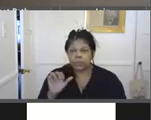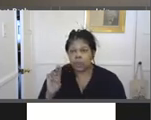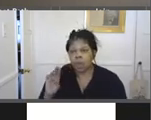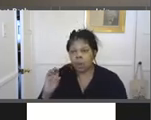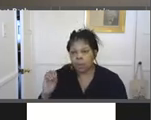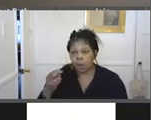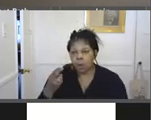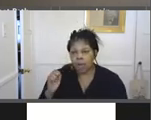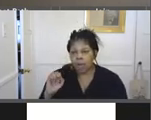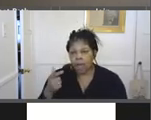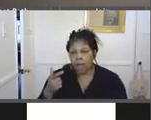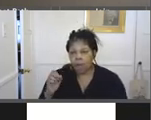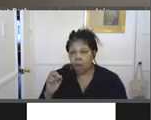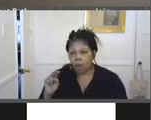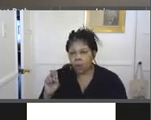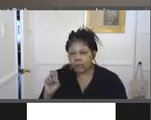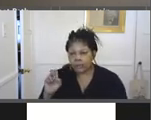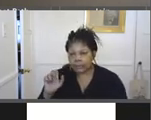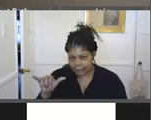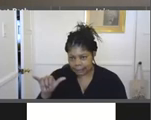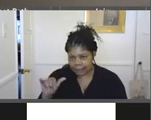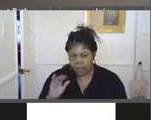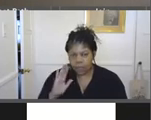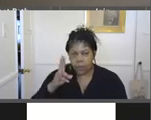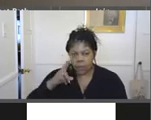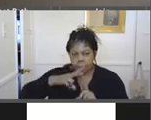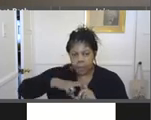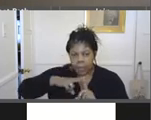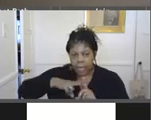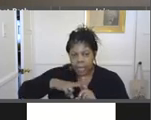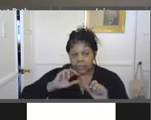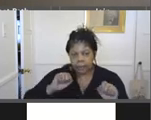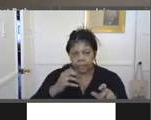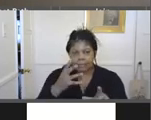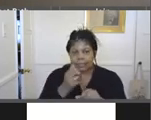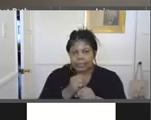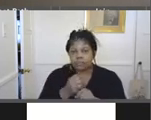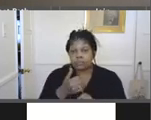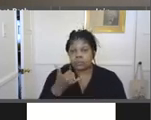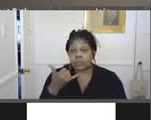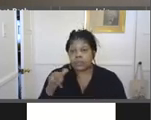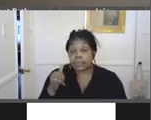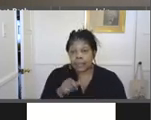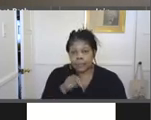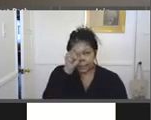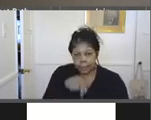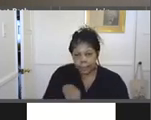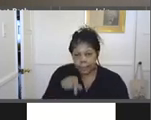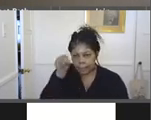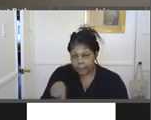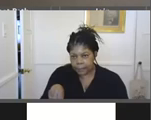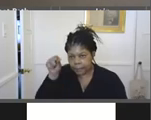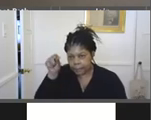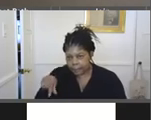where we want to apply it is so that we're going to get to these strokes back here, these yellow strokes. It's going to look like